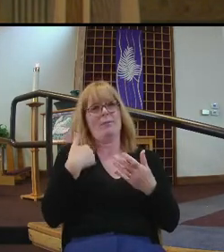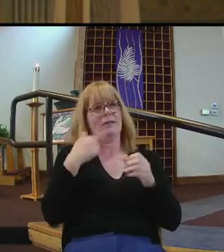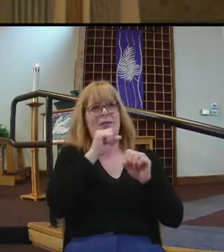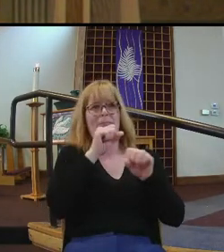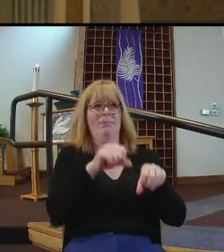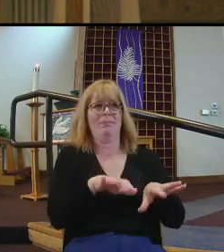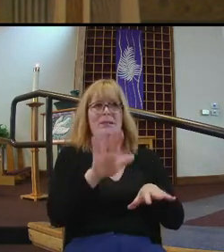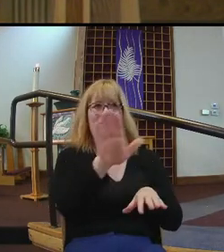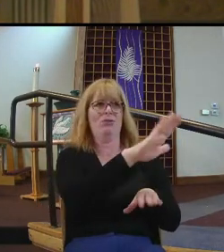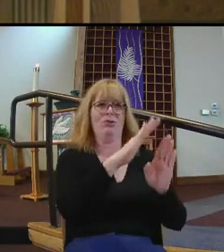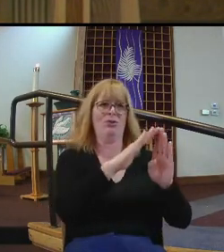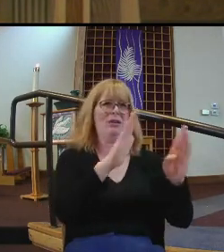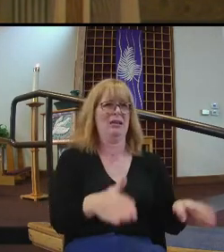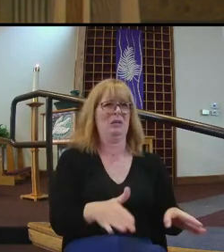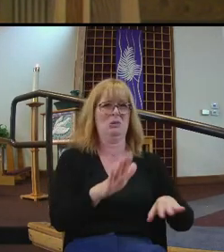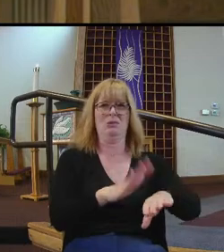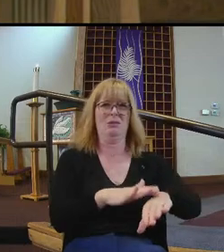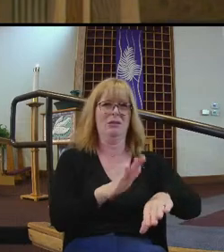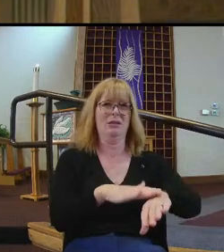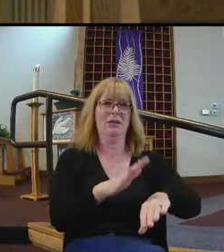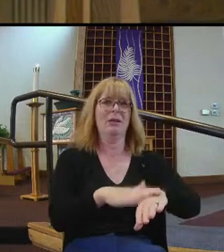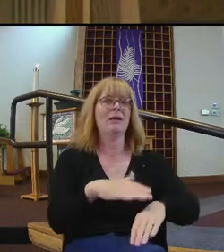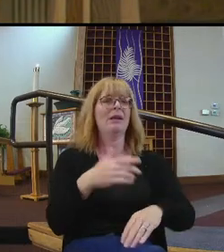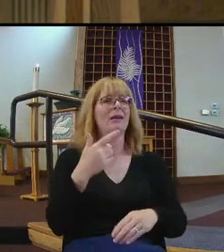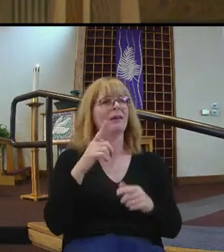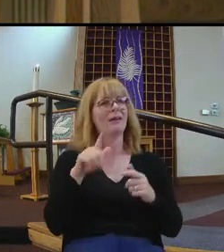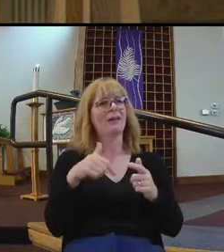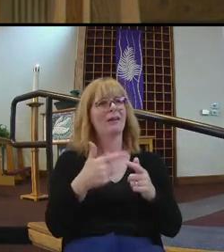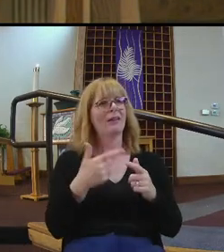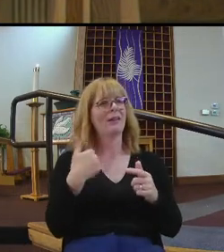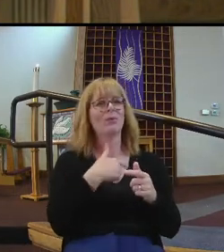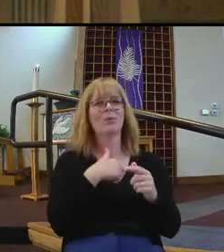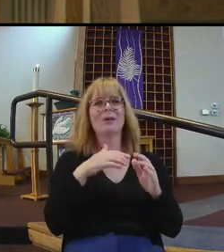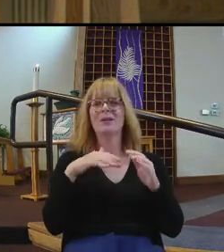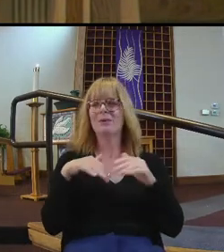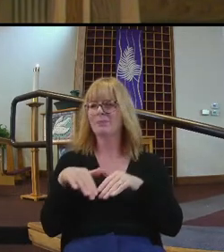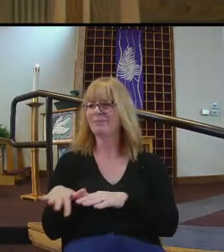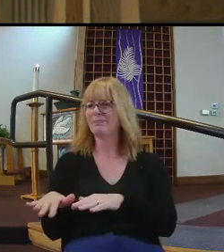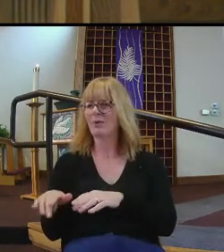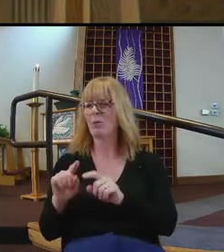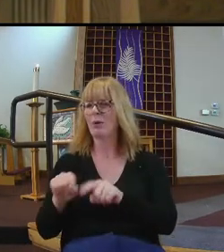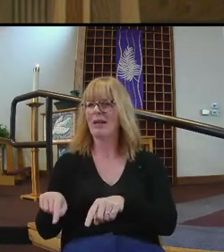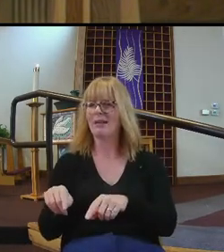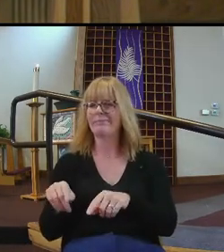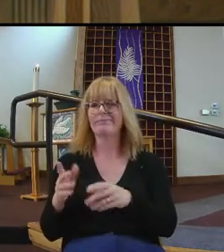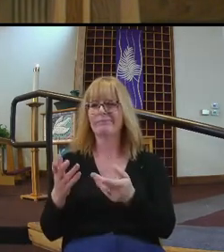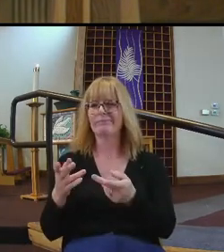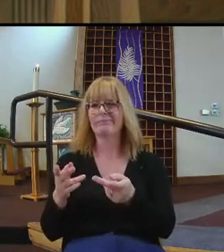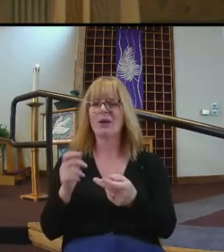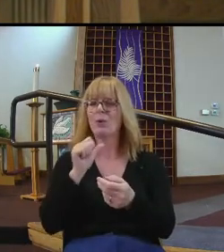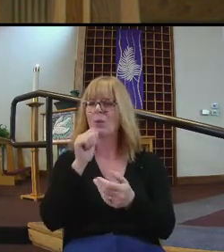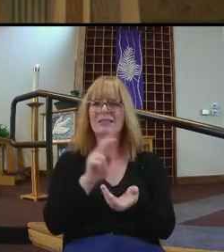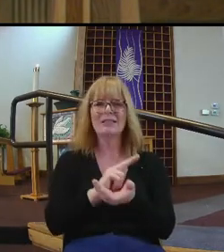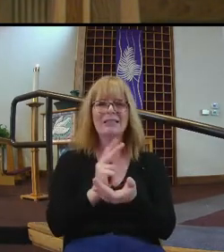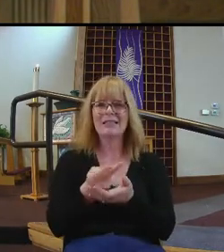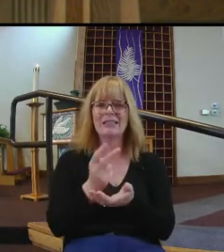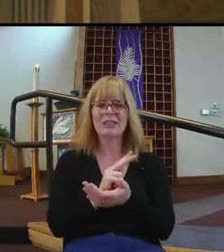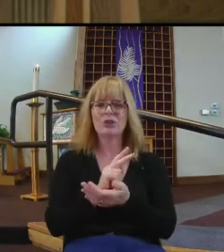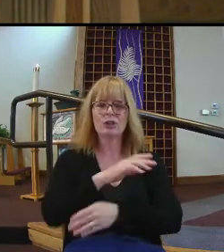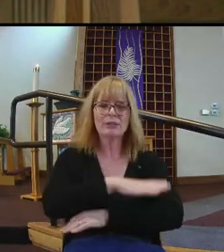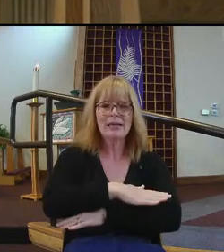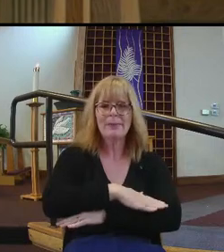And then we gathered in, I don't know what you would call it, the eating place. It wasn't a kitchen, it wasn't a kitchen table, it wasn't a dining